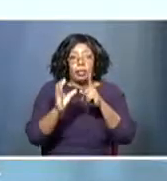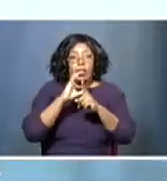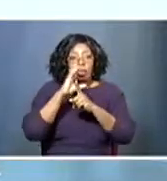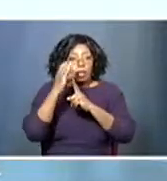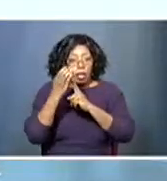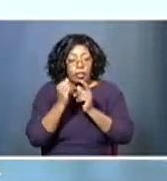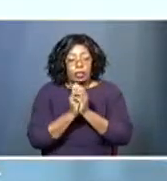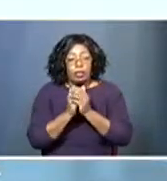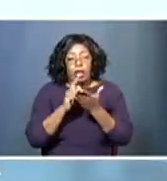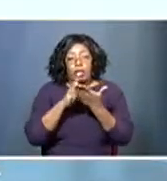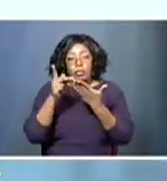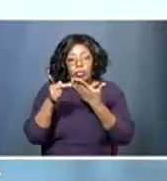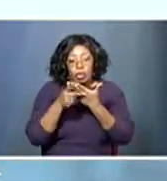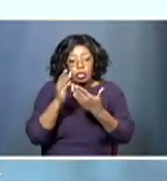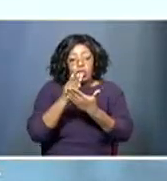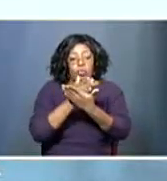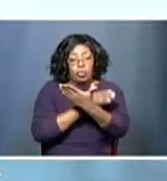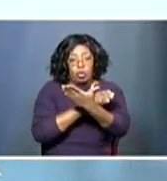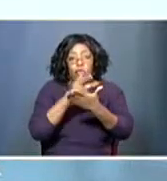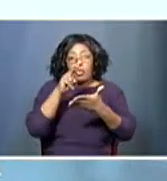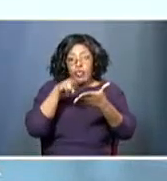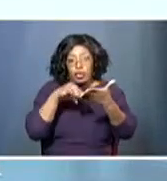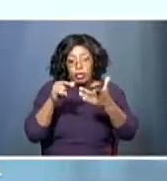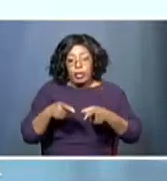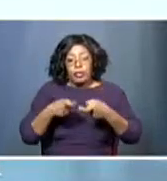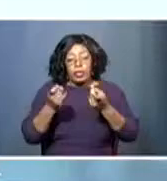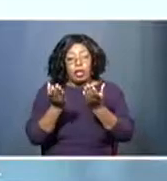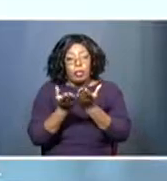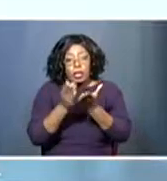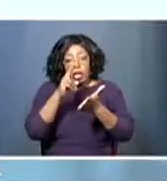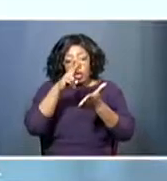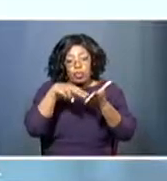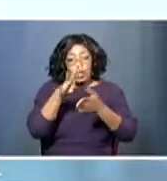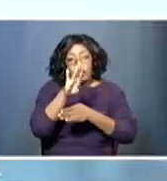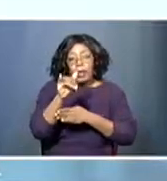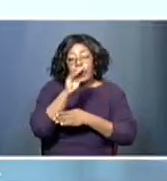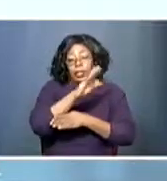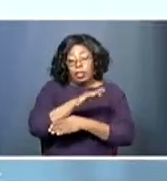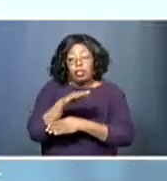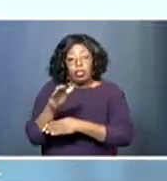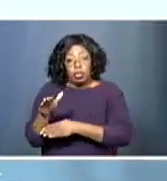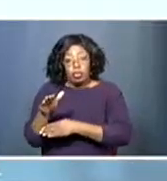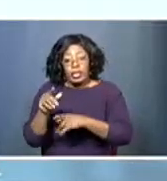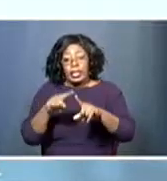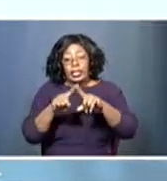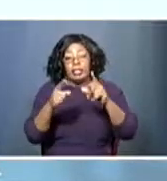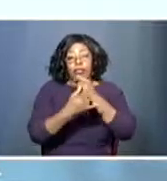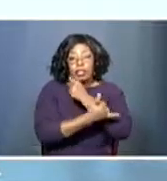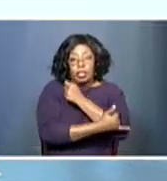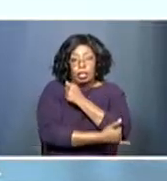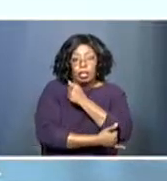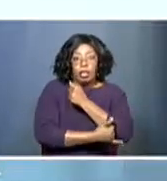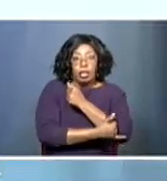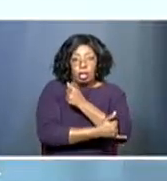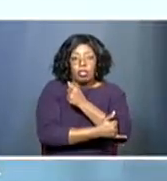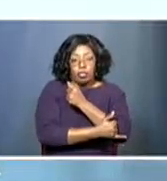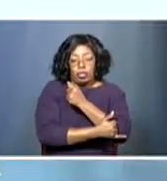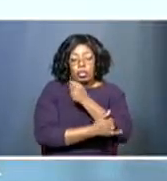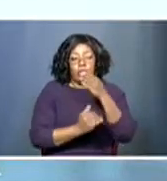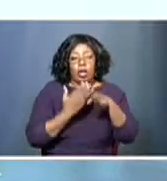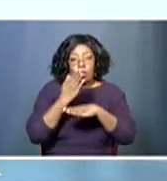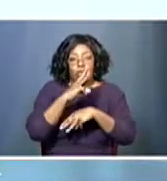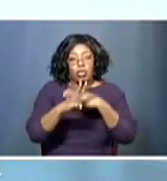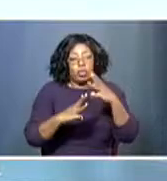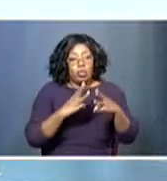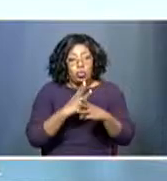project's purpose is to improve literacy by providing a book that can be read by children in countries from around the world, coupled with giving new